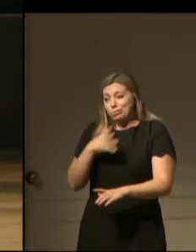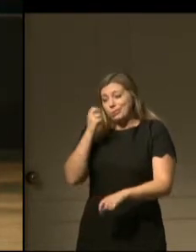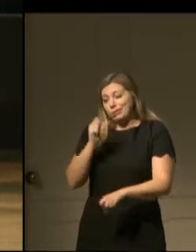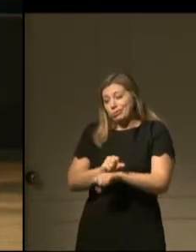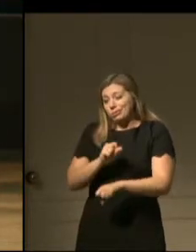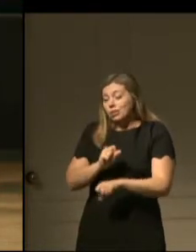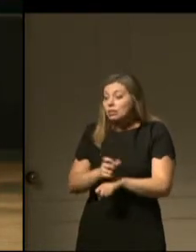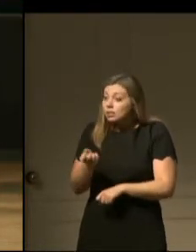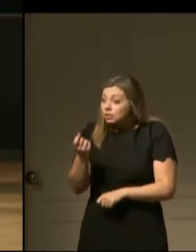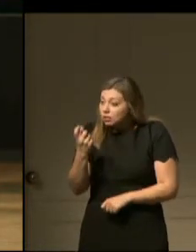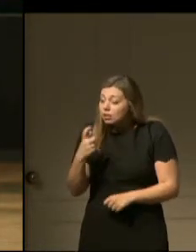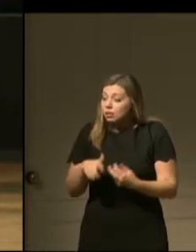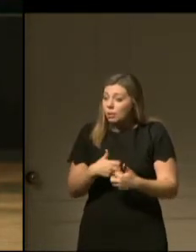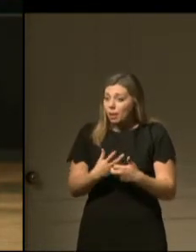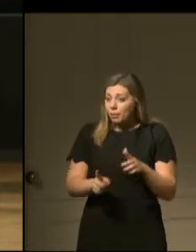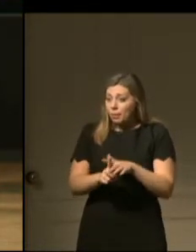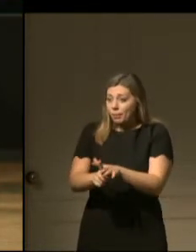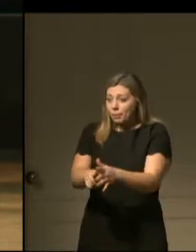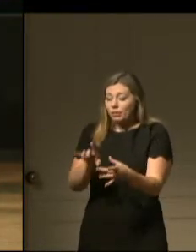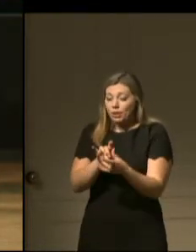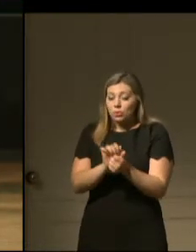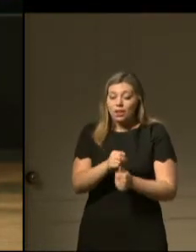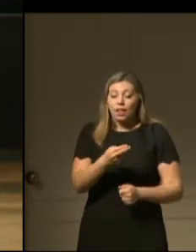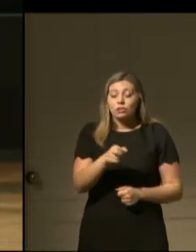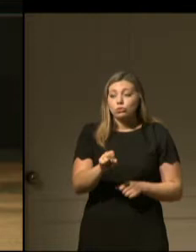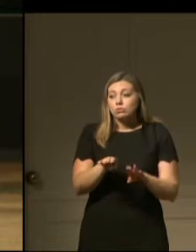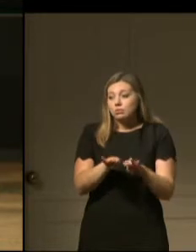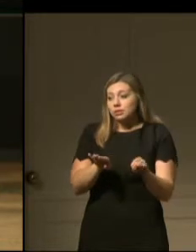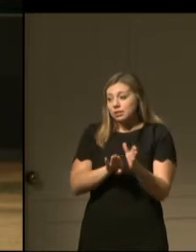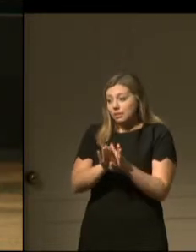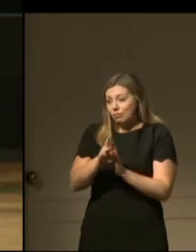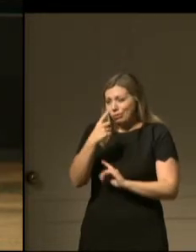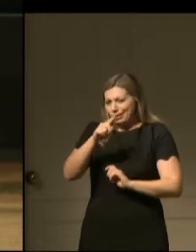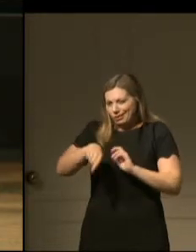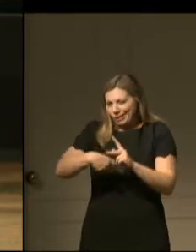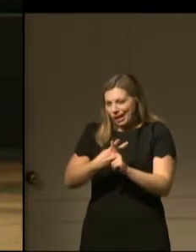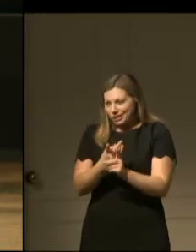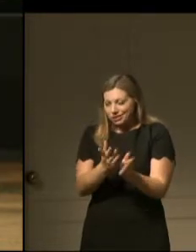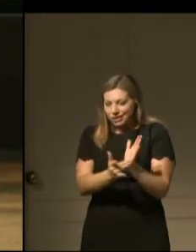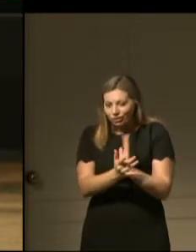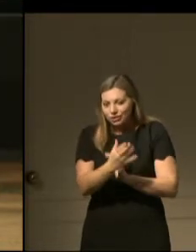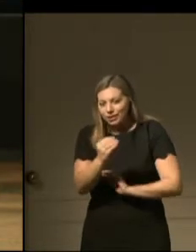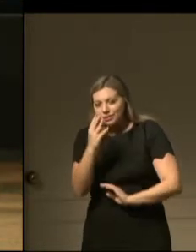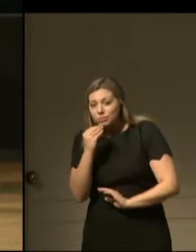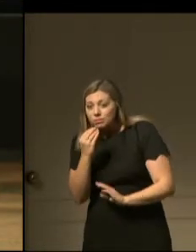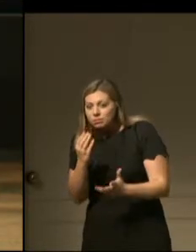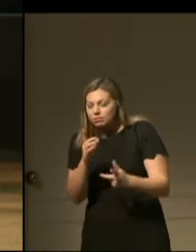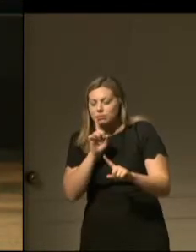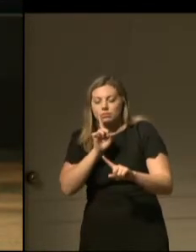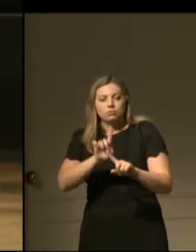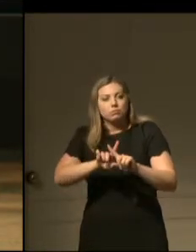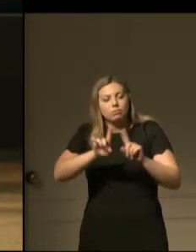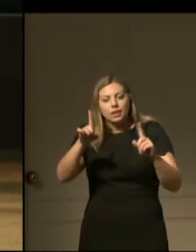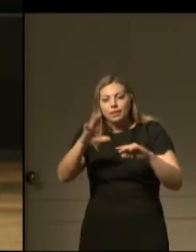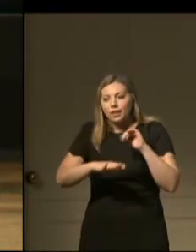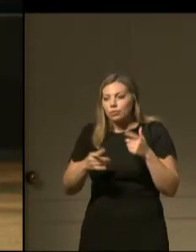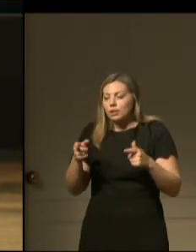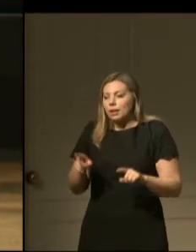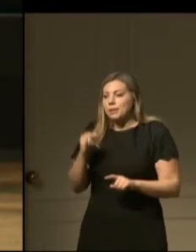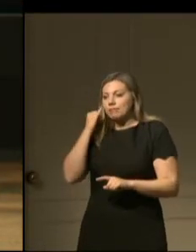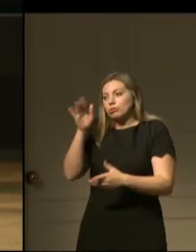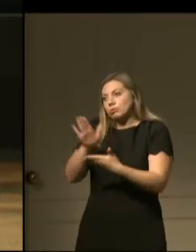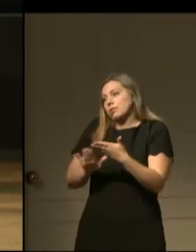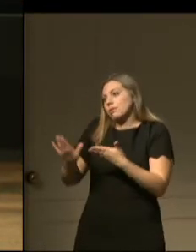The issues that we run into in terms of high school level development for these sorts of technologies and experiences, way different than what you would have if you were